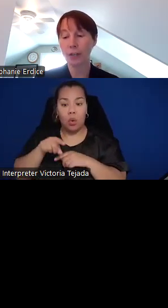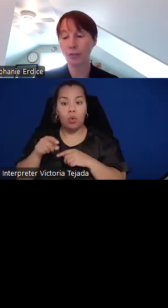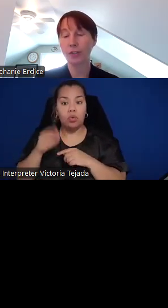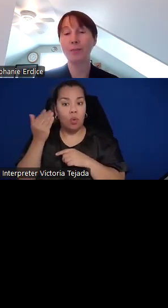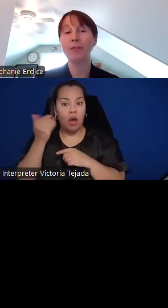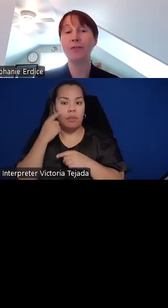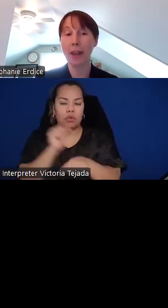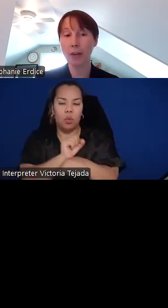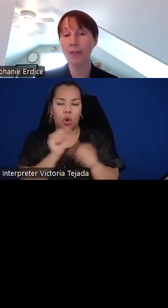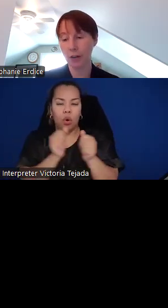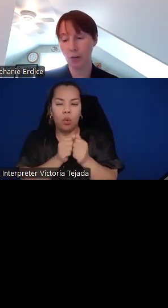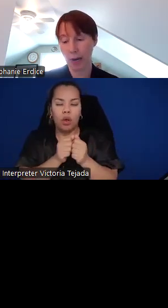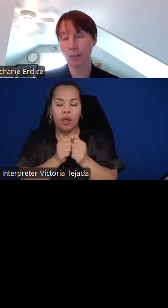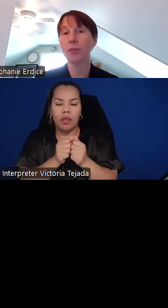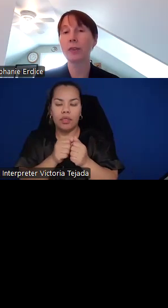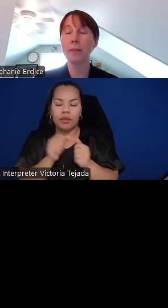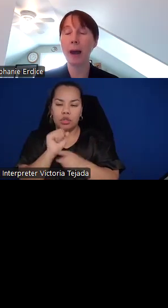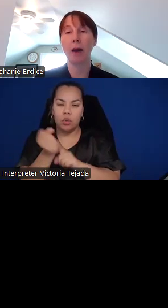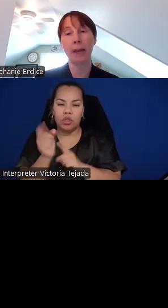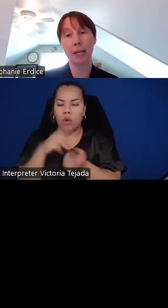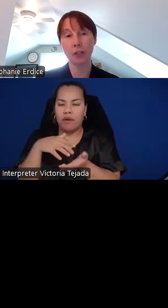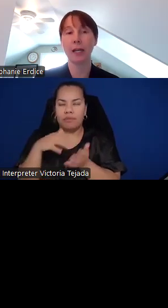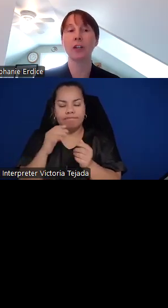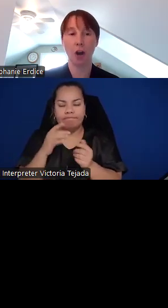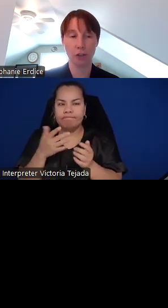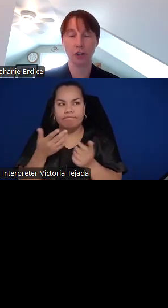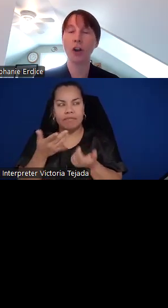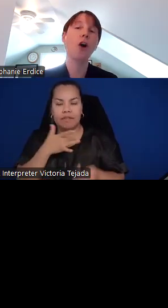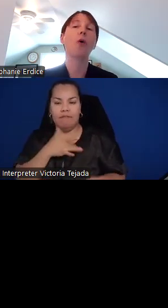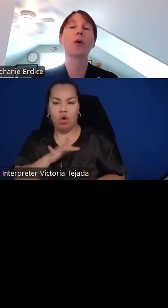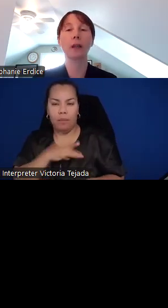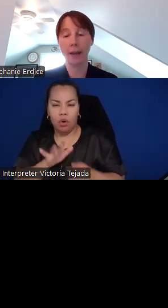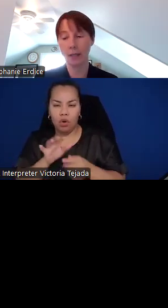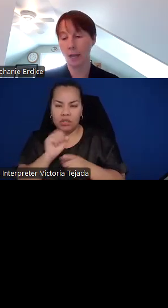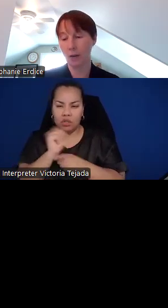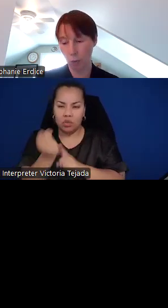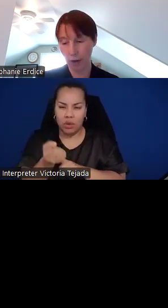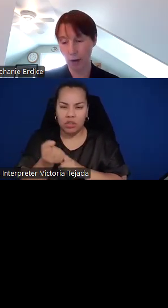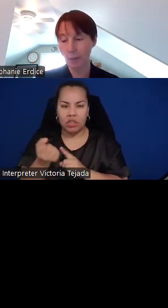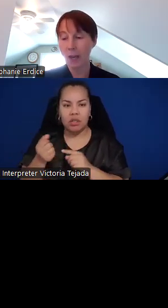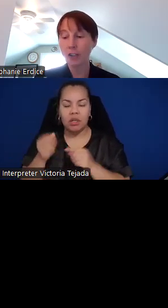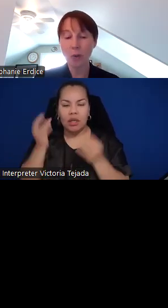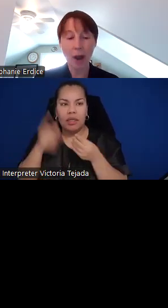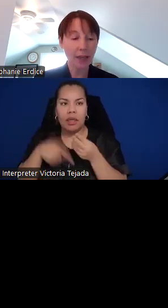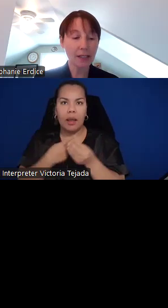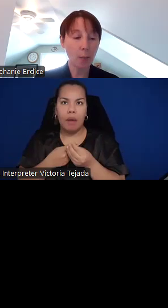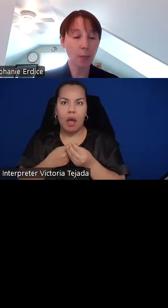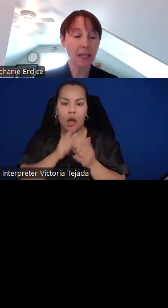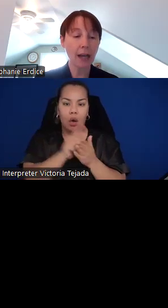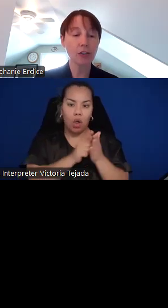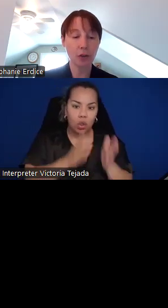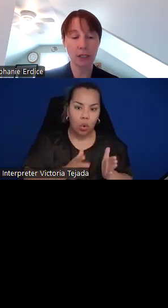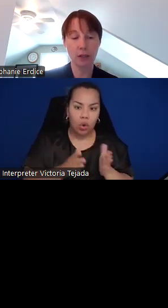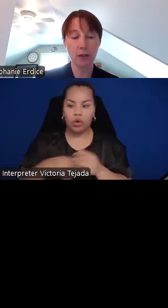power differentials can be very, very great. So think about a patient and a doctor or a client and a lawyer. So ethics